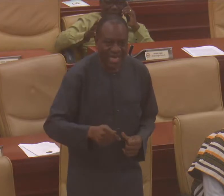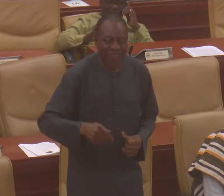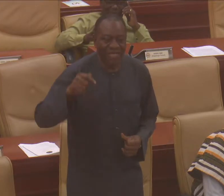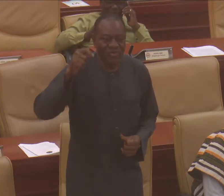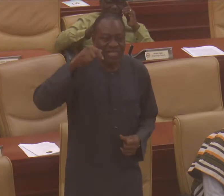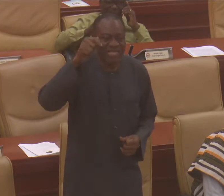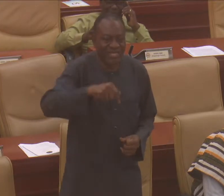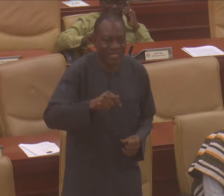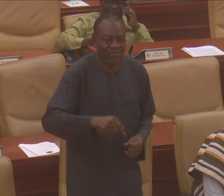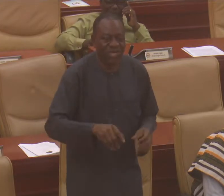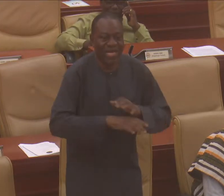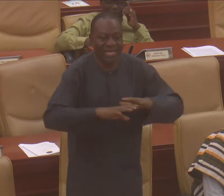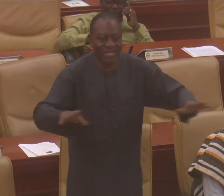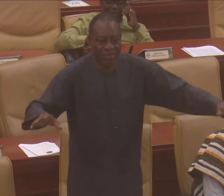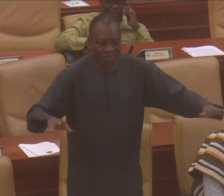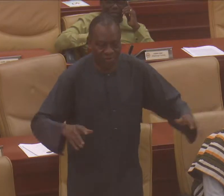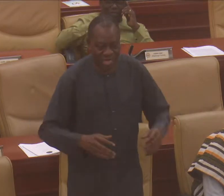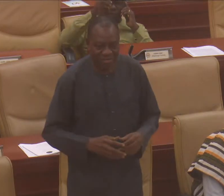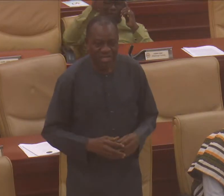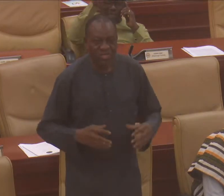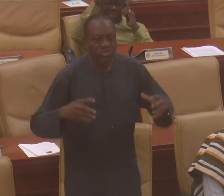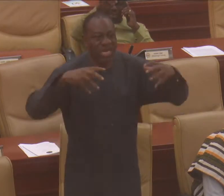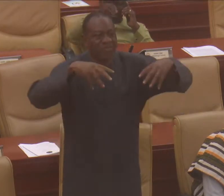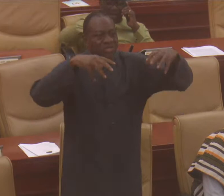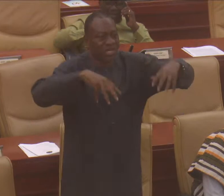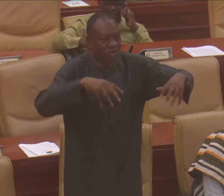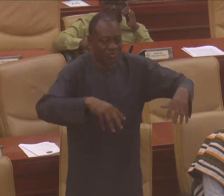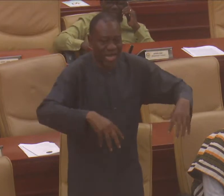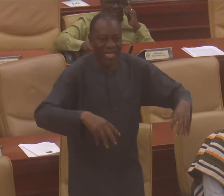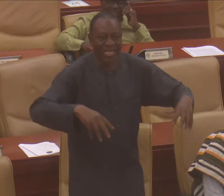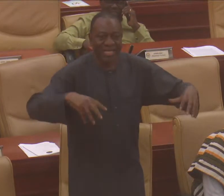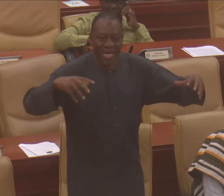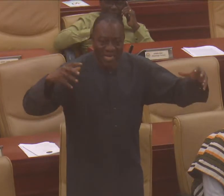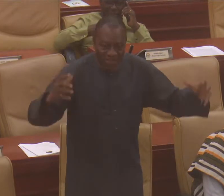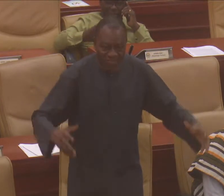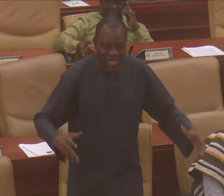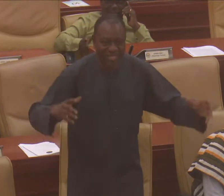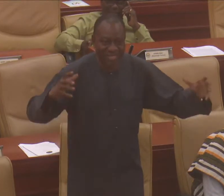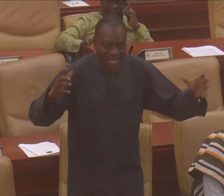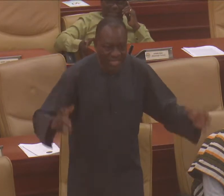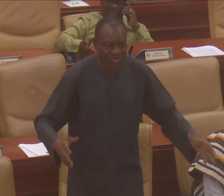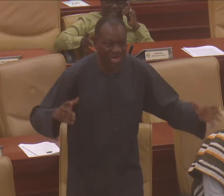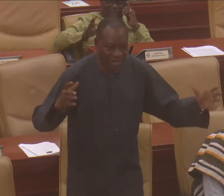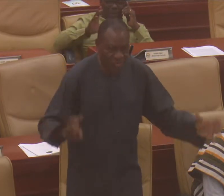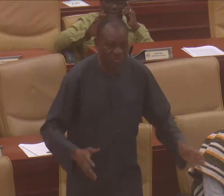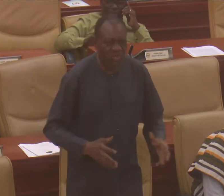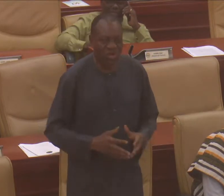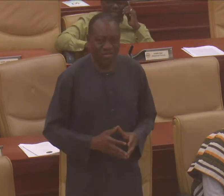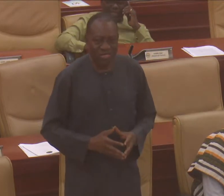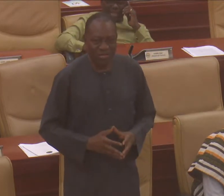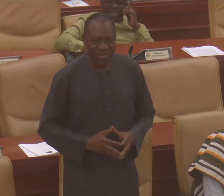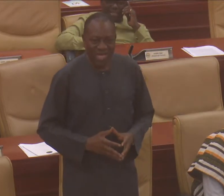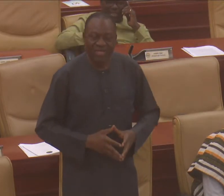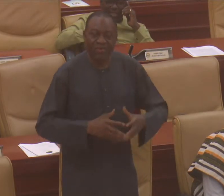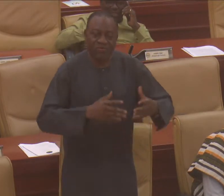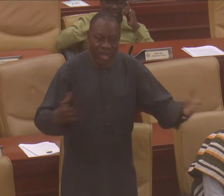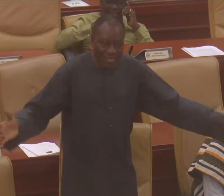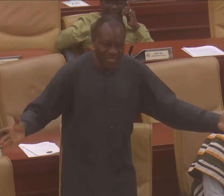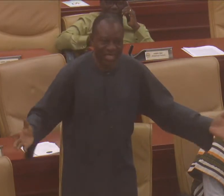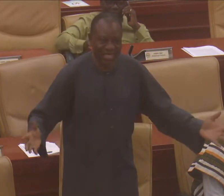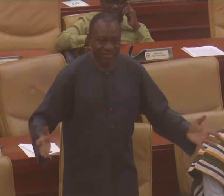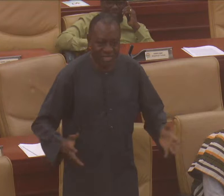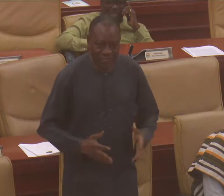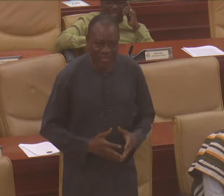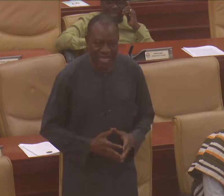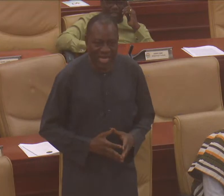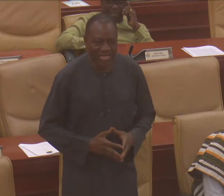it. And by 2016, we had killed the problem. You came to take over a government that did not have doomsday, and you failed